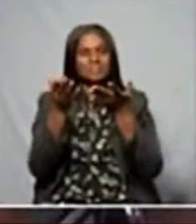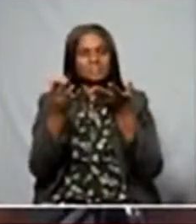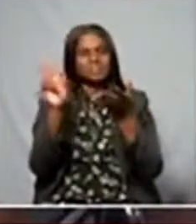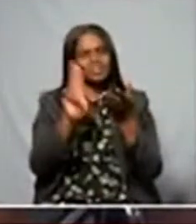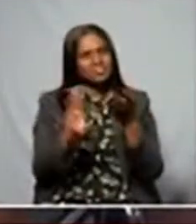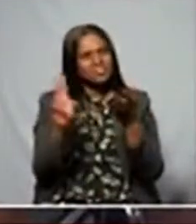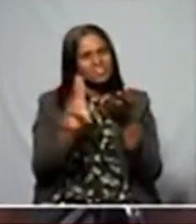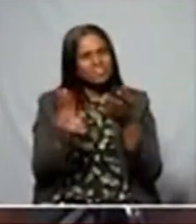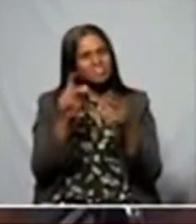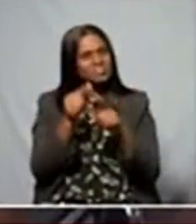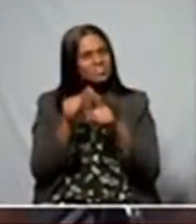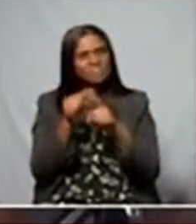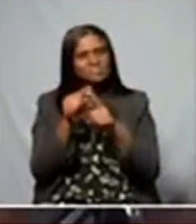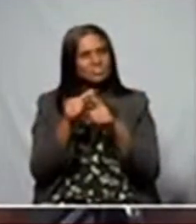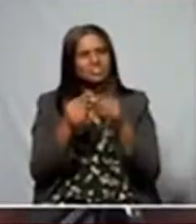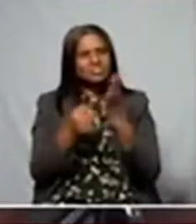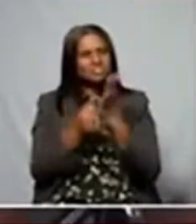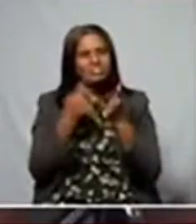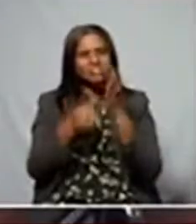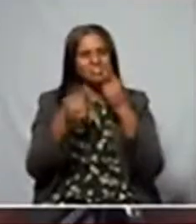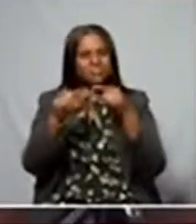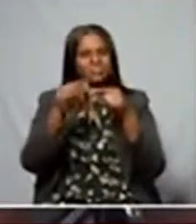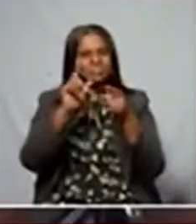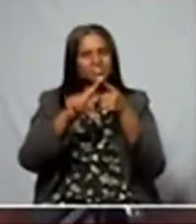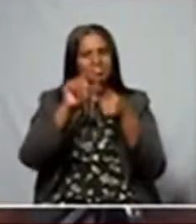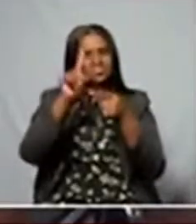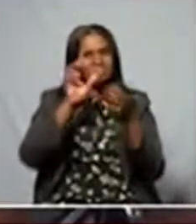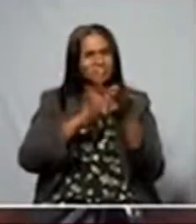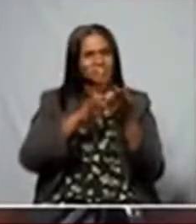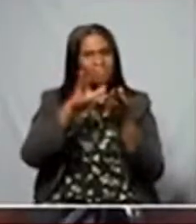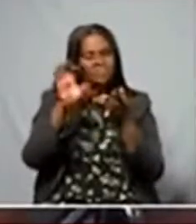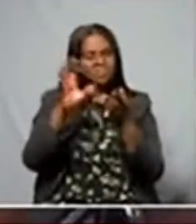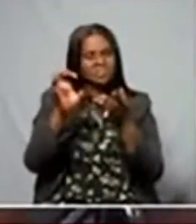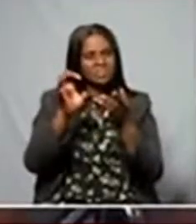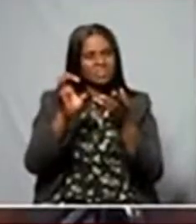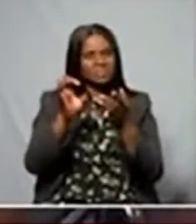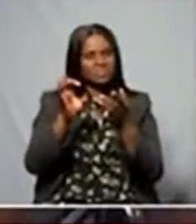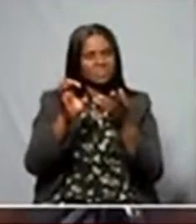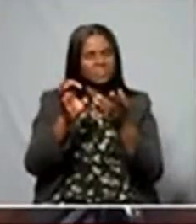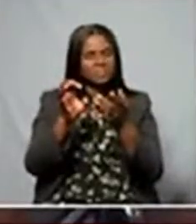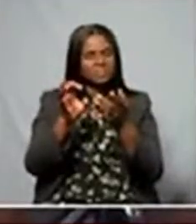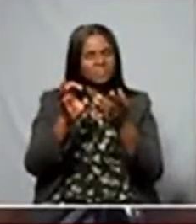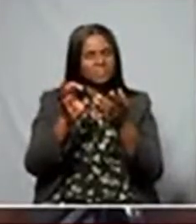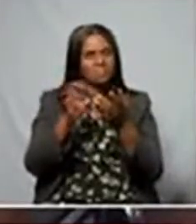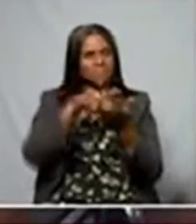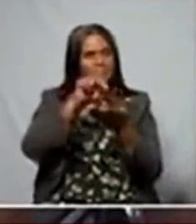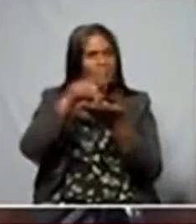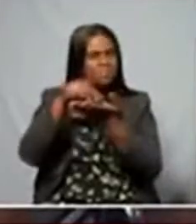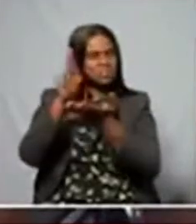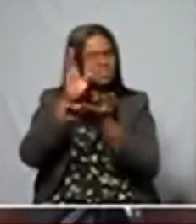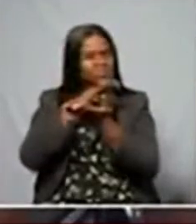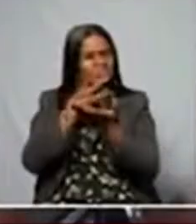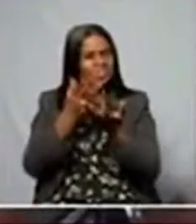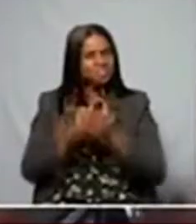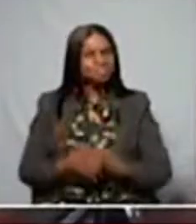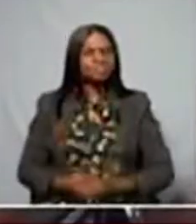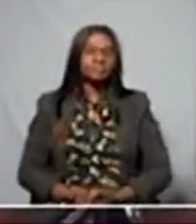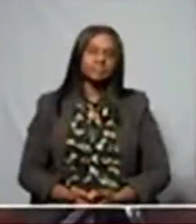term, what has happened to the 1,500 that were paid?